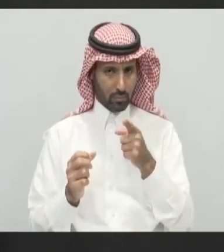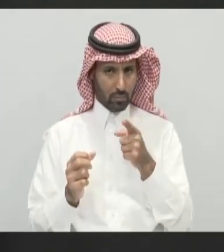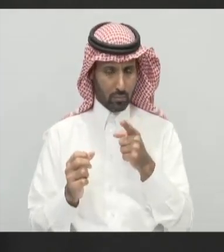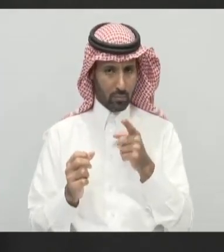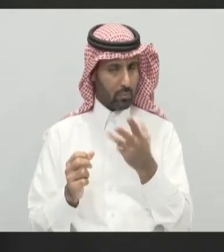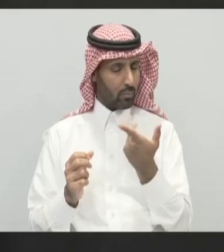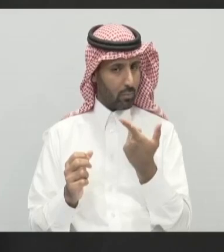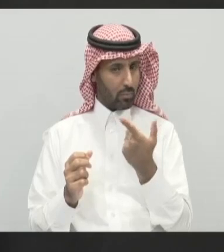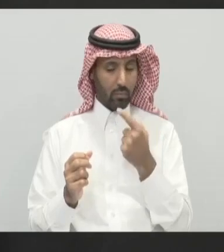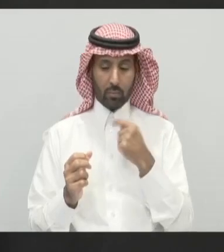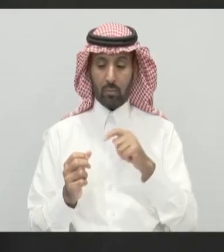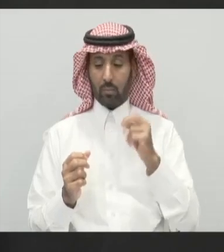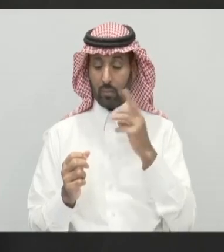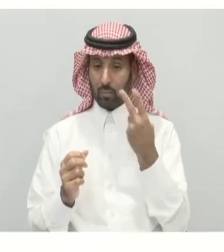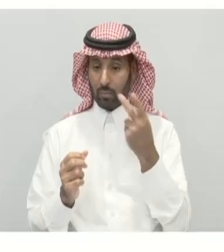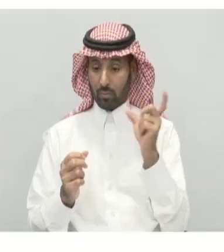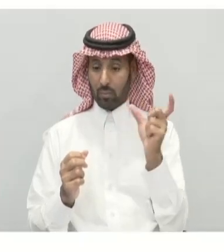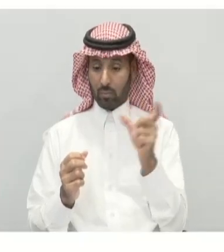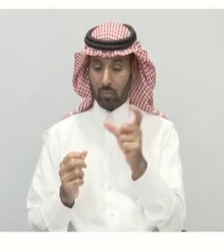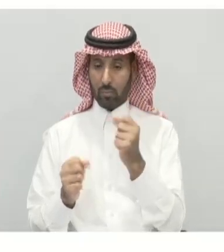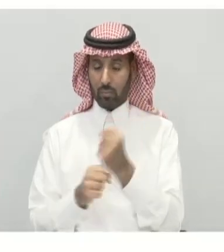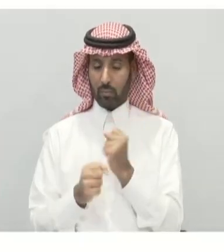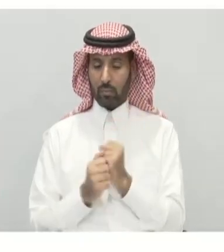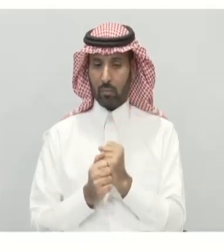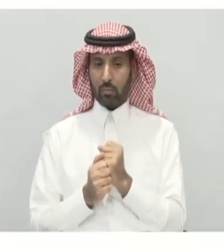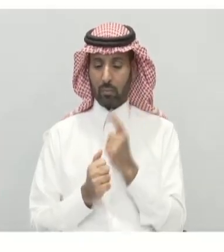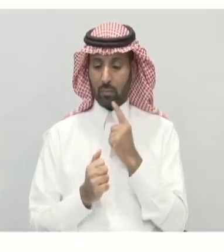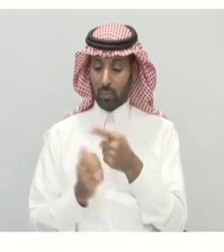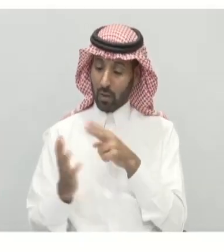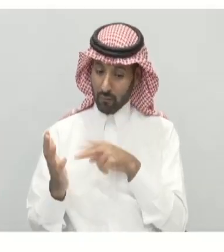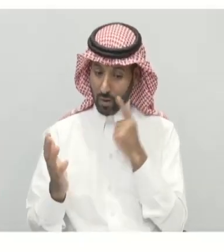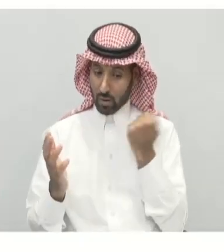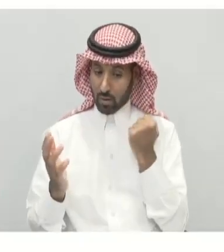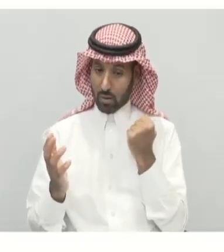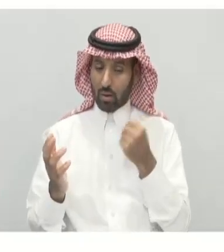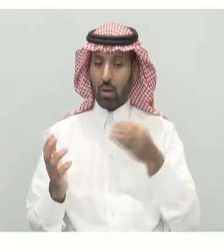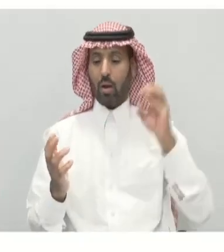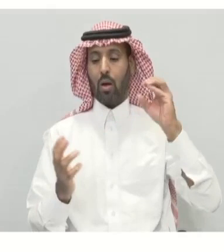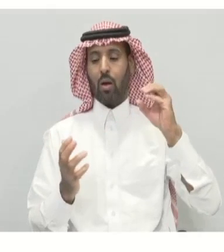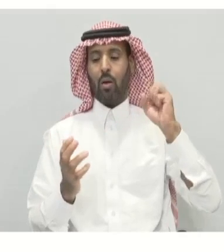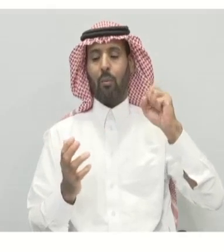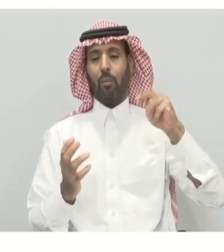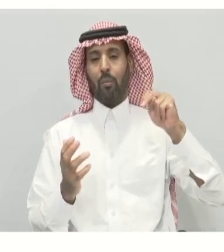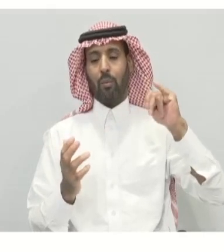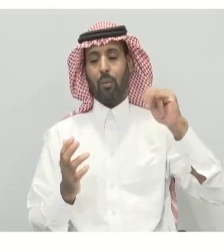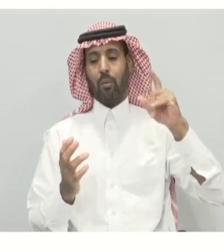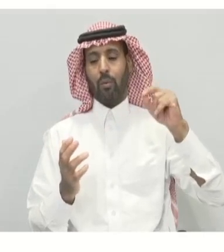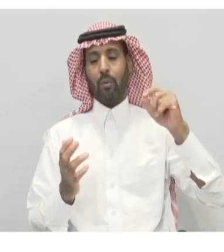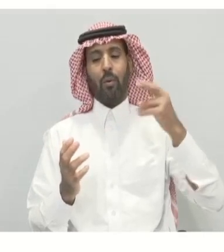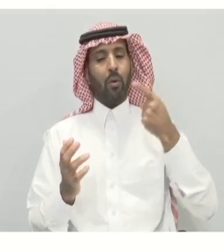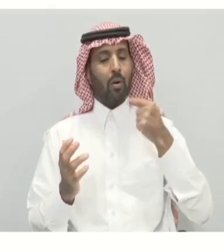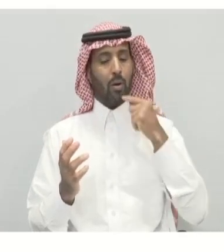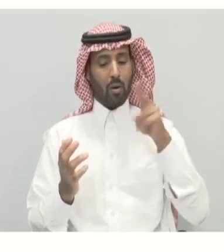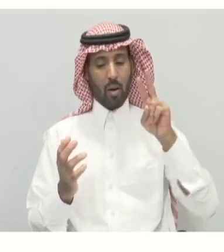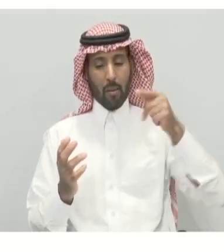which are like two or three word verbs? I have found here, coming up. Also,